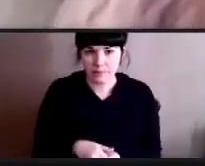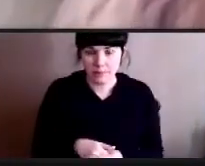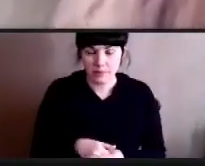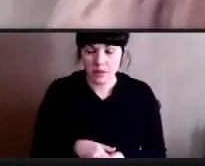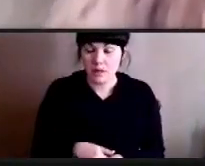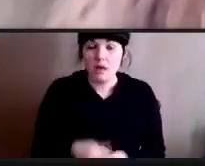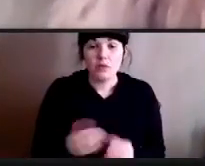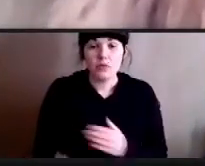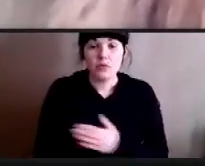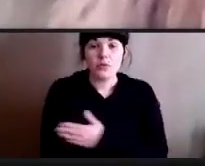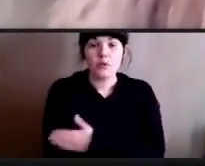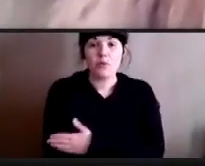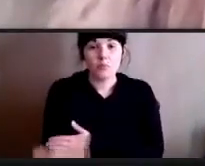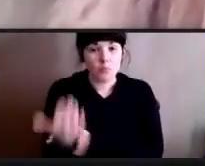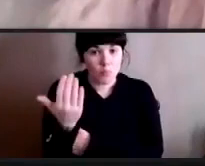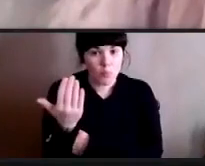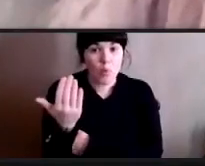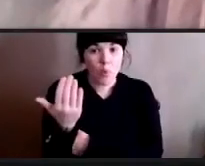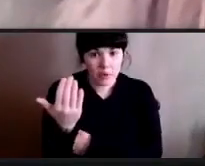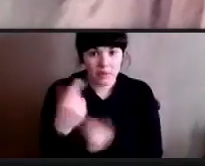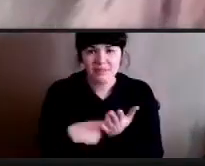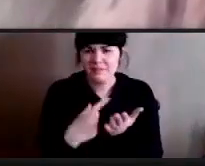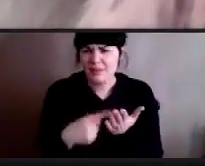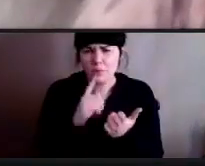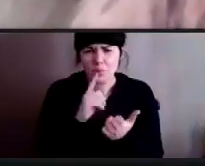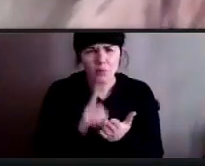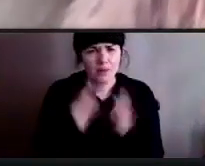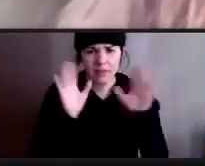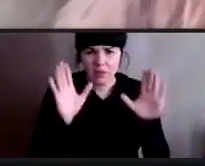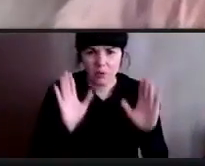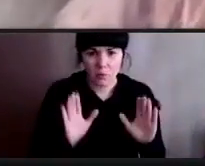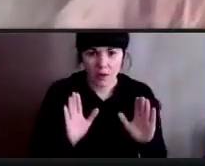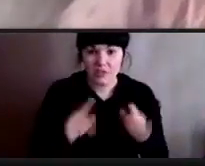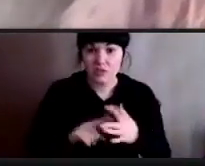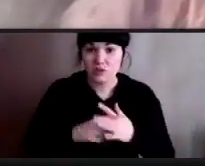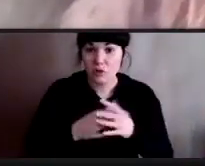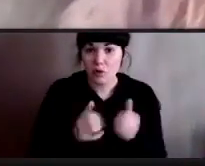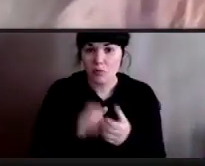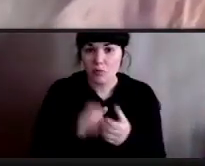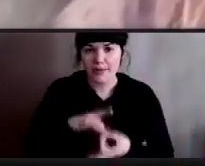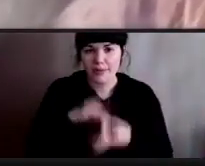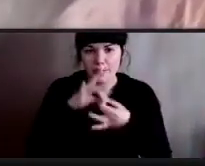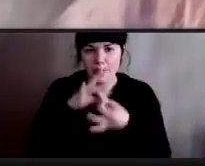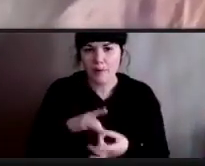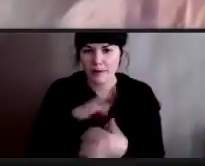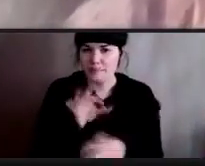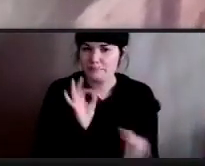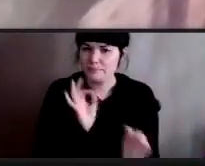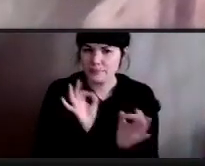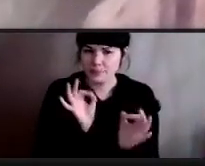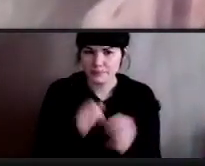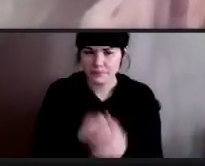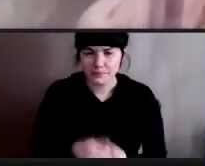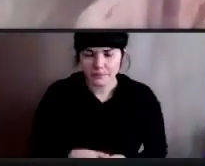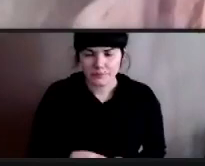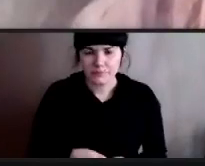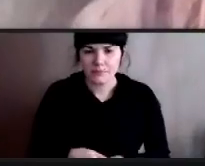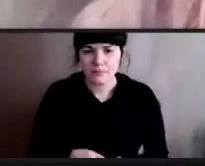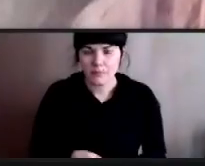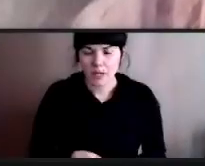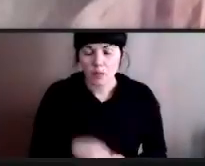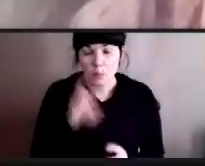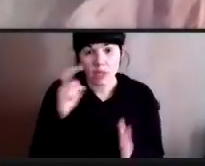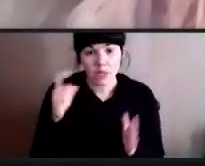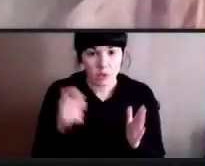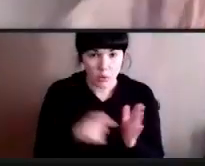amazing. You know, we saw pretty early on that we needed to step up what we were doing related